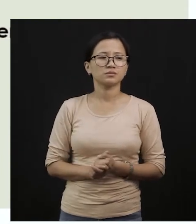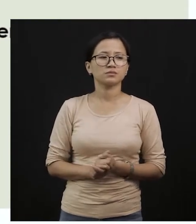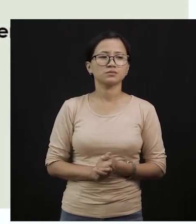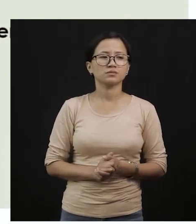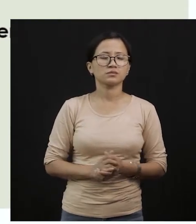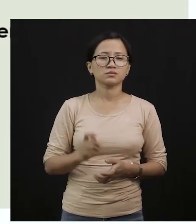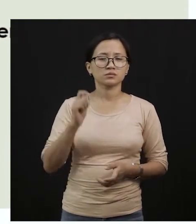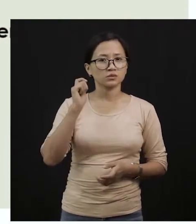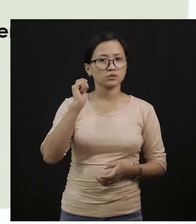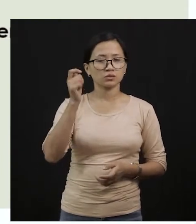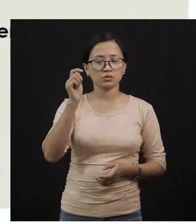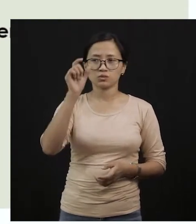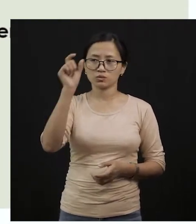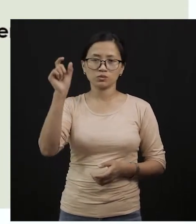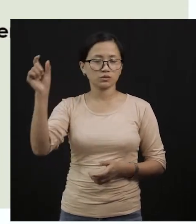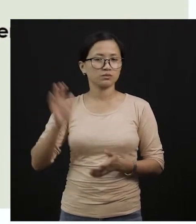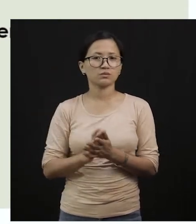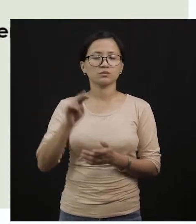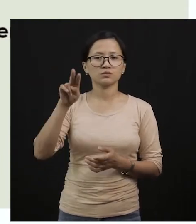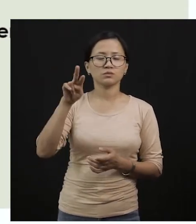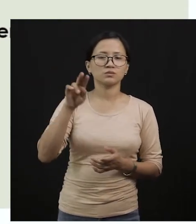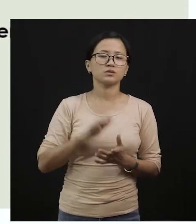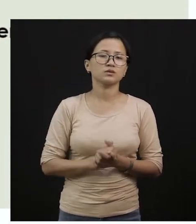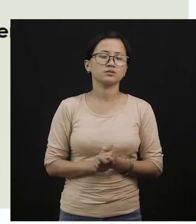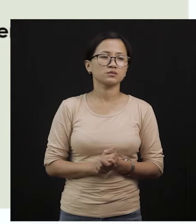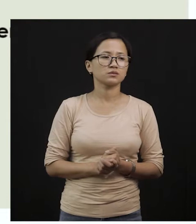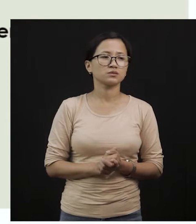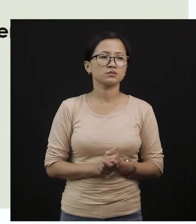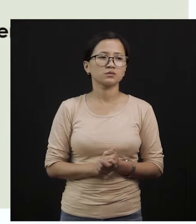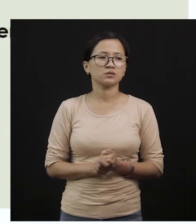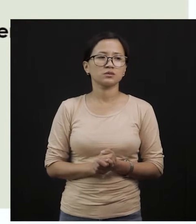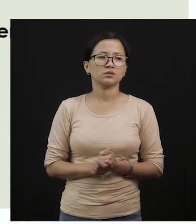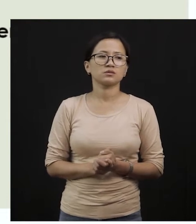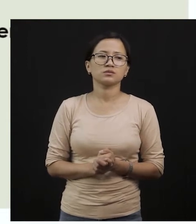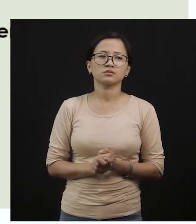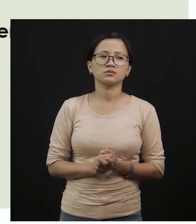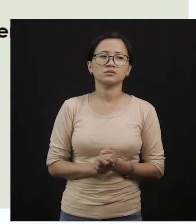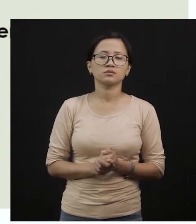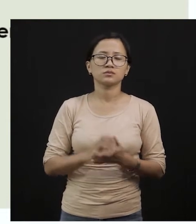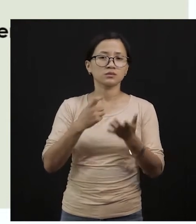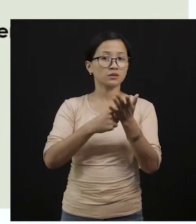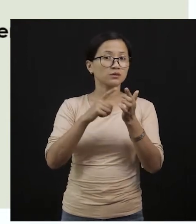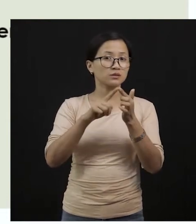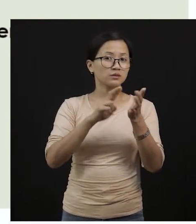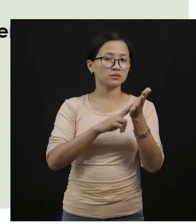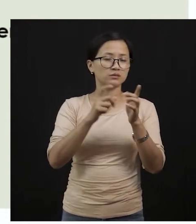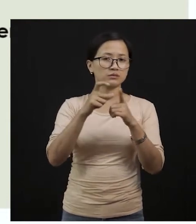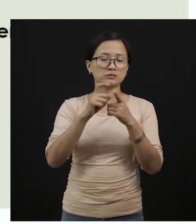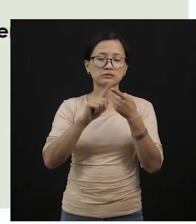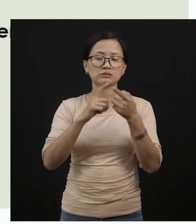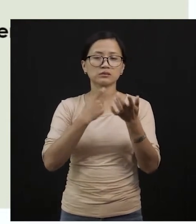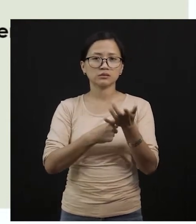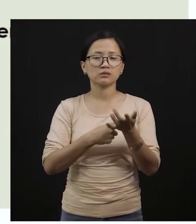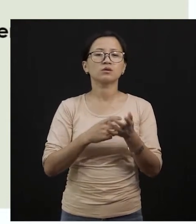The word meanings that we are going to do for today will be, I want you to look at it along with me. Can you see this? Render, right?